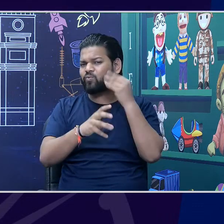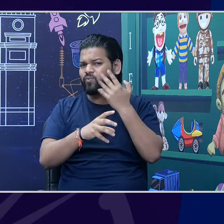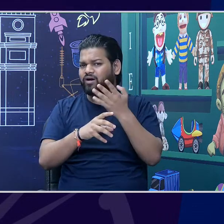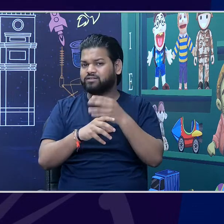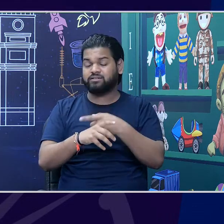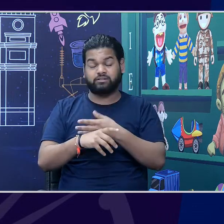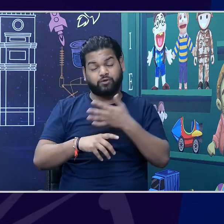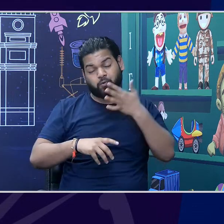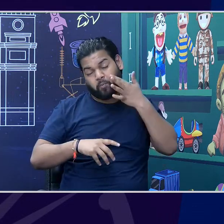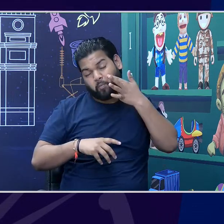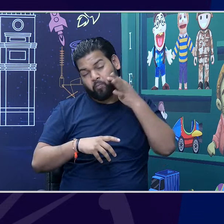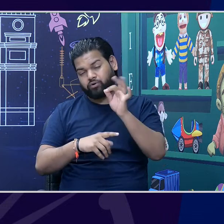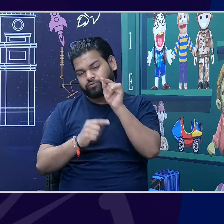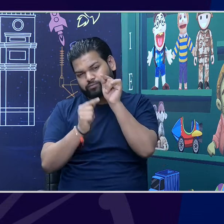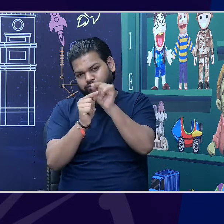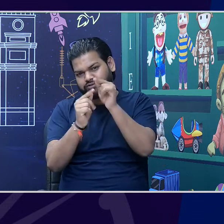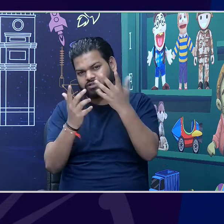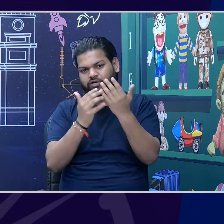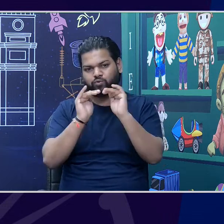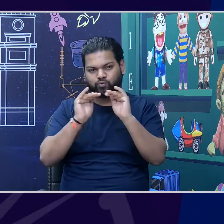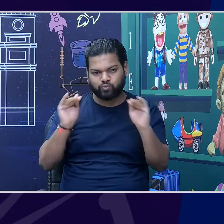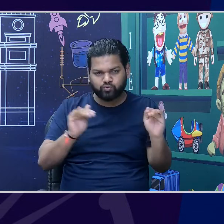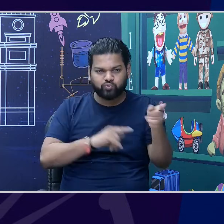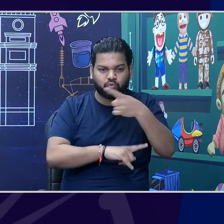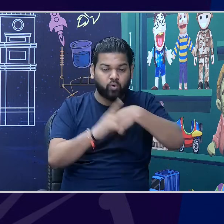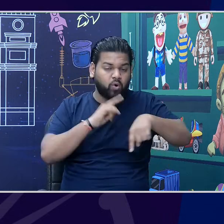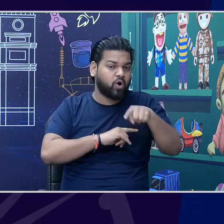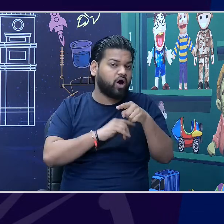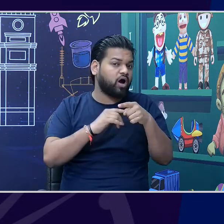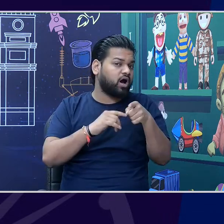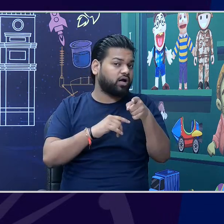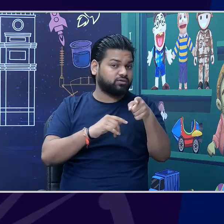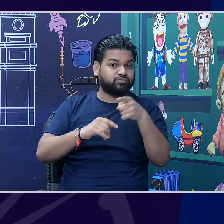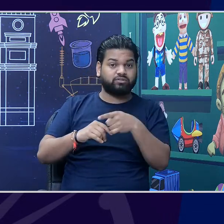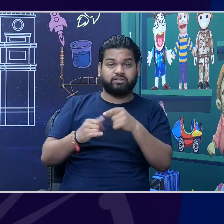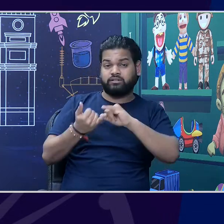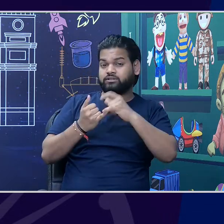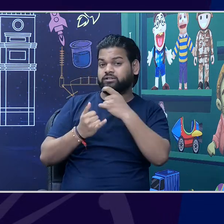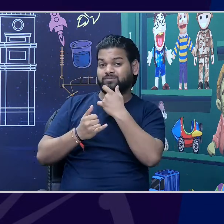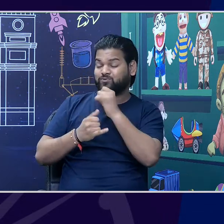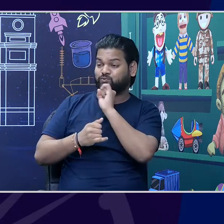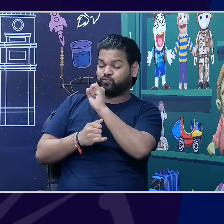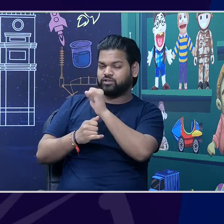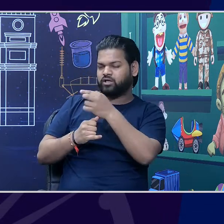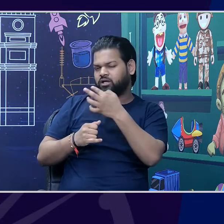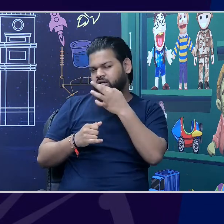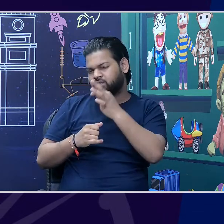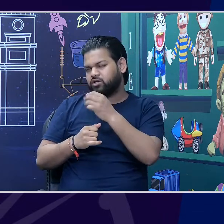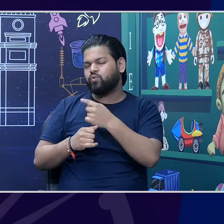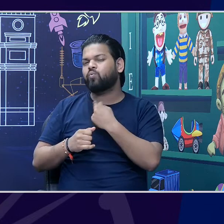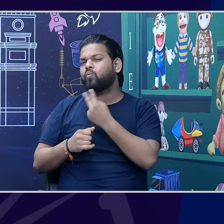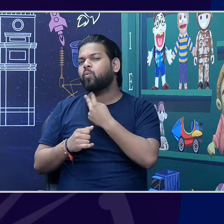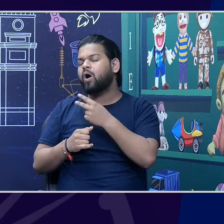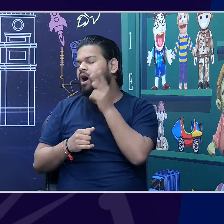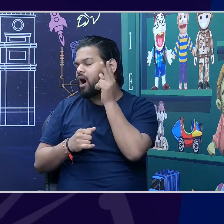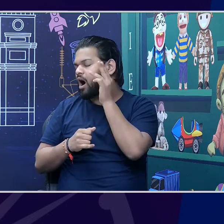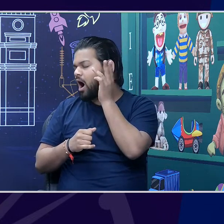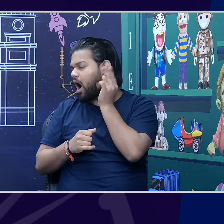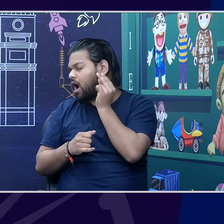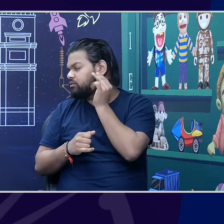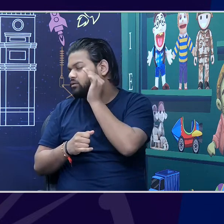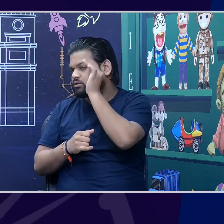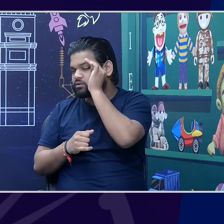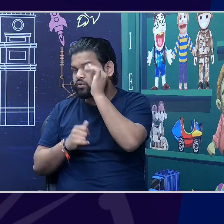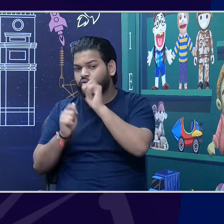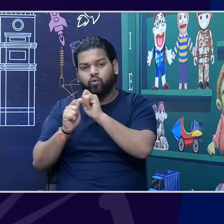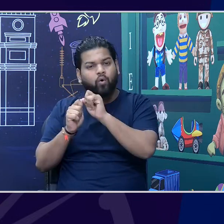very important thing is I wanted children to hear his real voice. So that's one thing. Another thing is I would like children who are